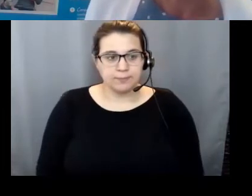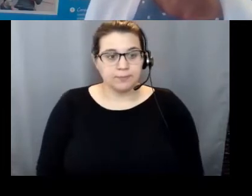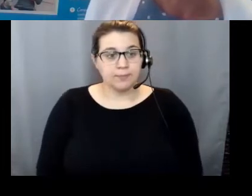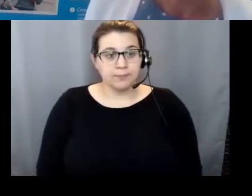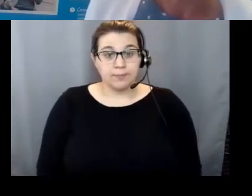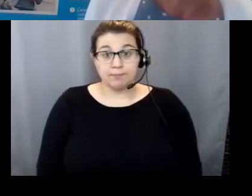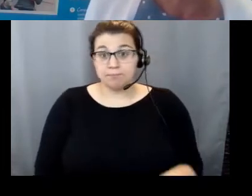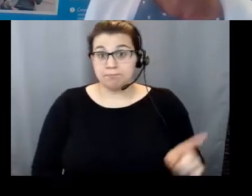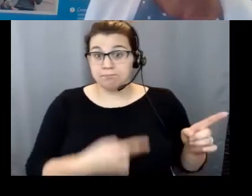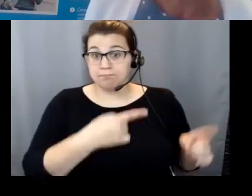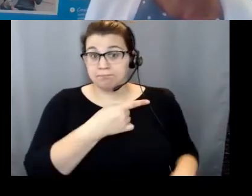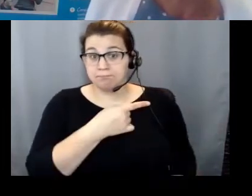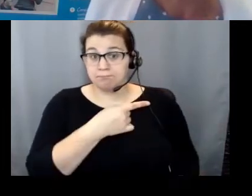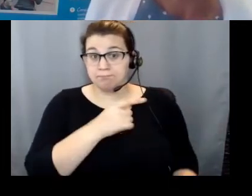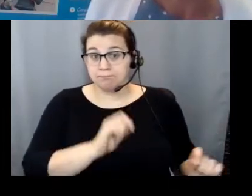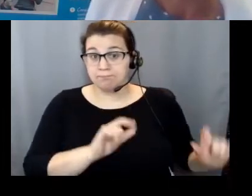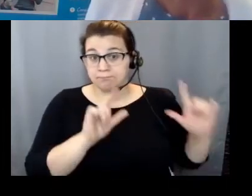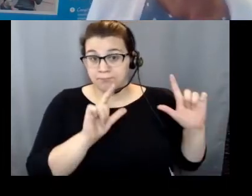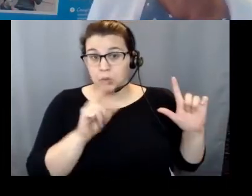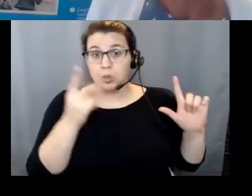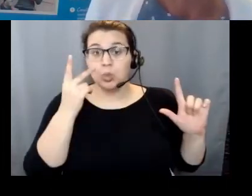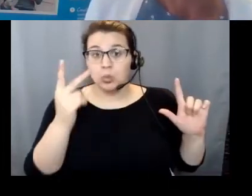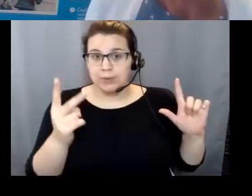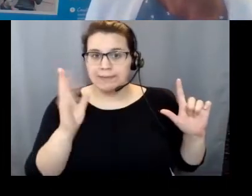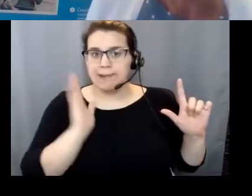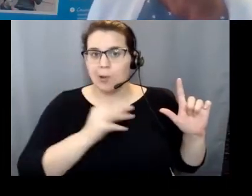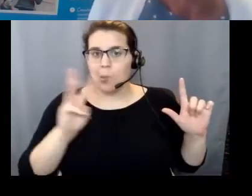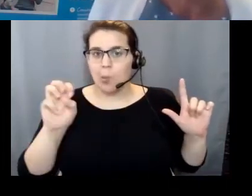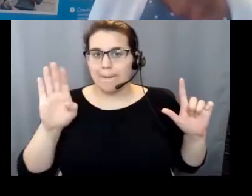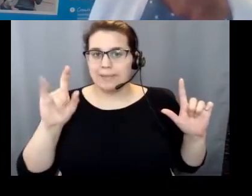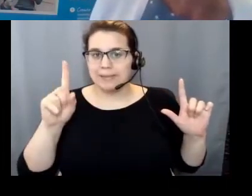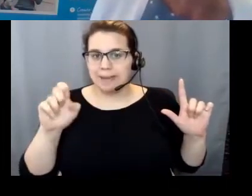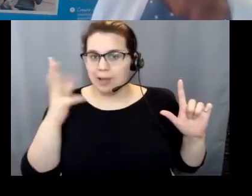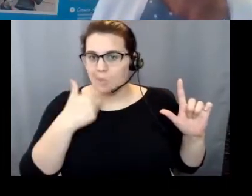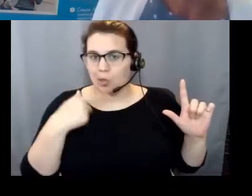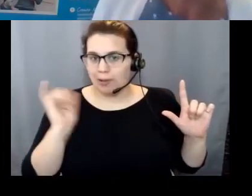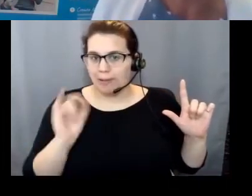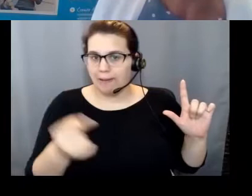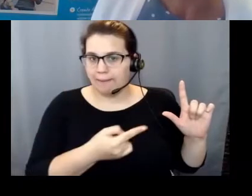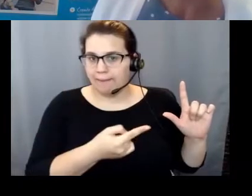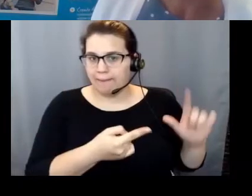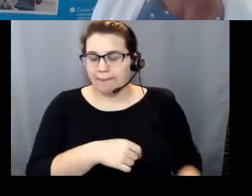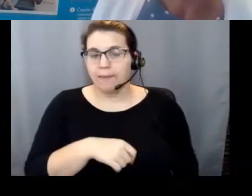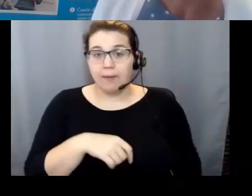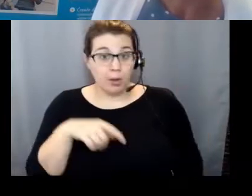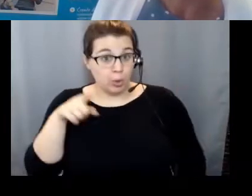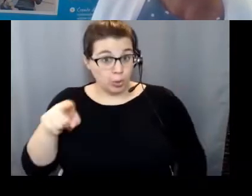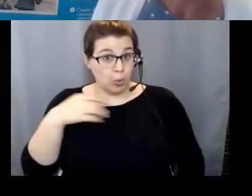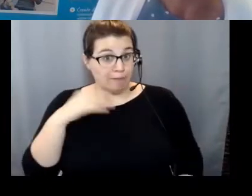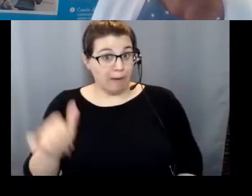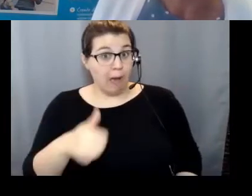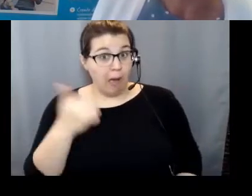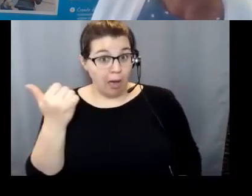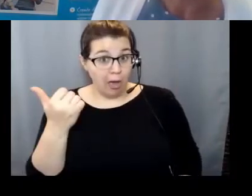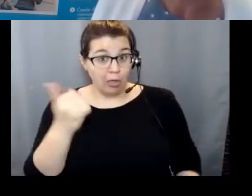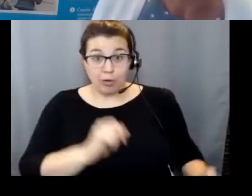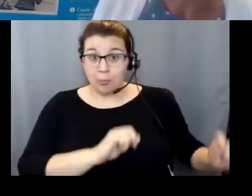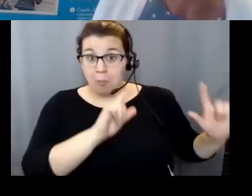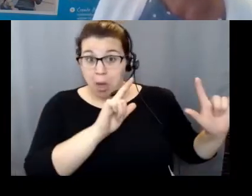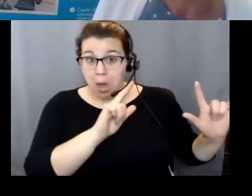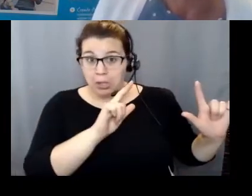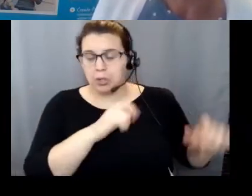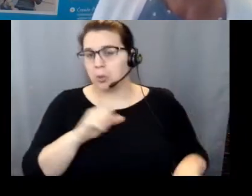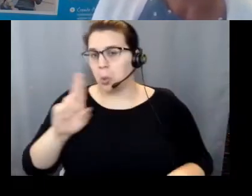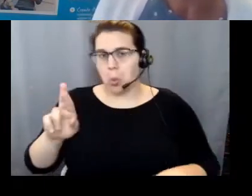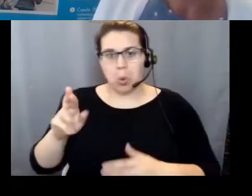see a screenshot of WVABLE.com website. If you have an additional monitor or you have your smartphone available, feel free to take a quick